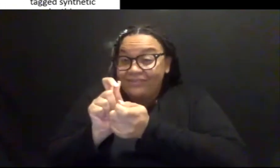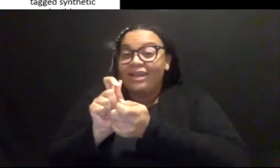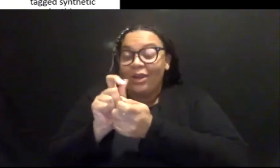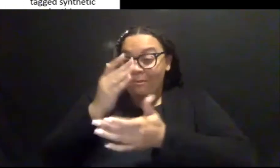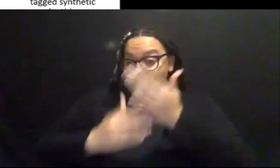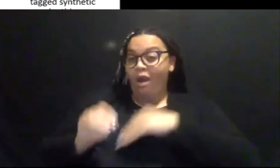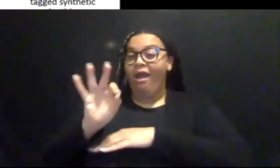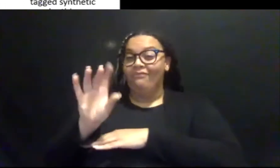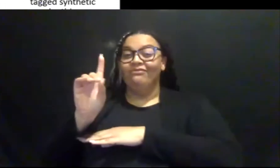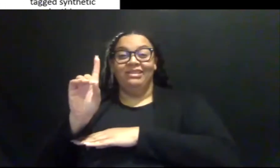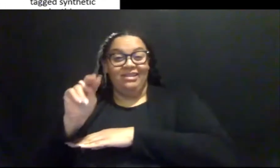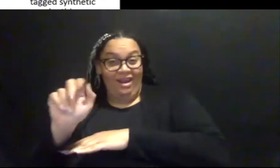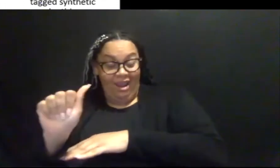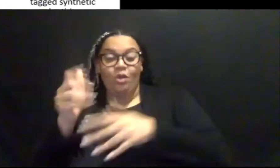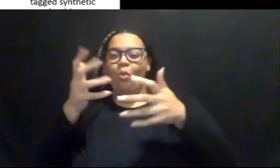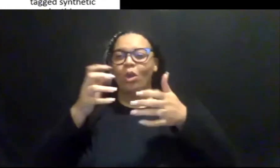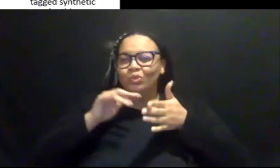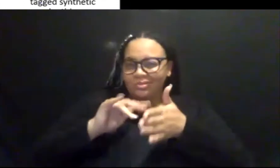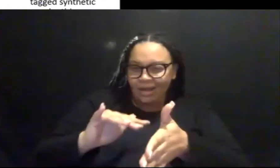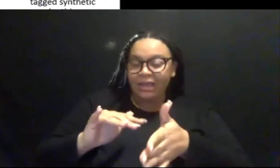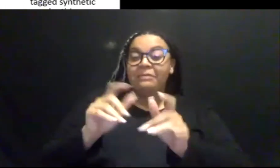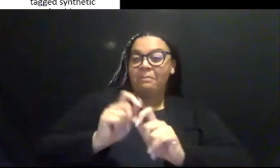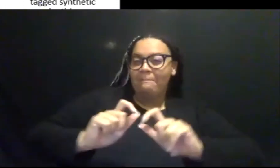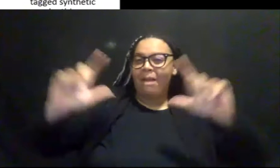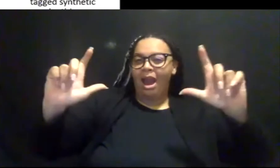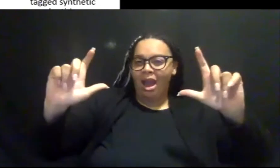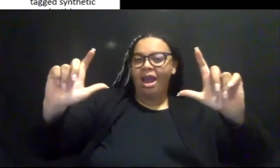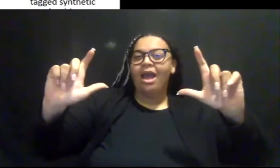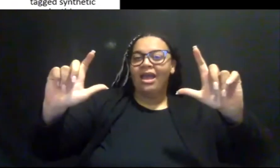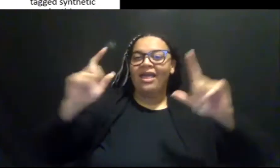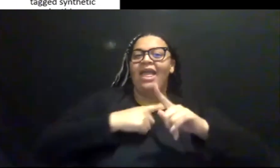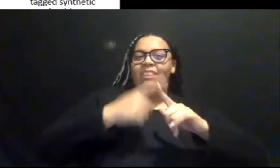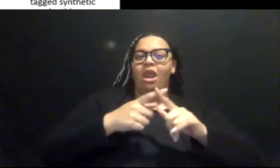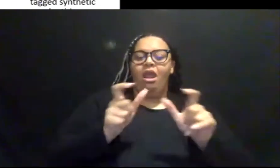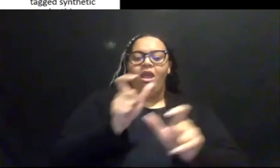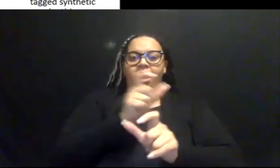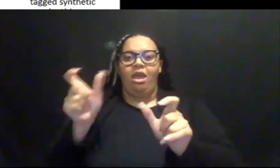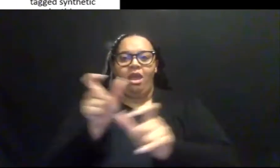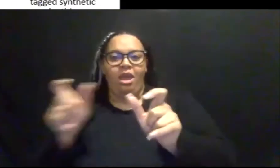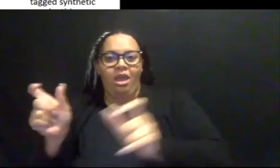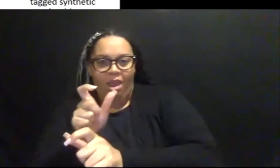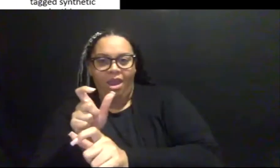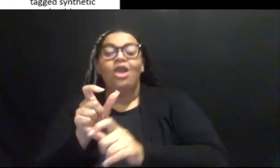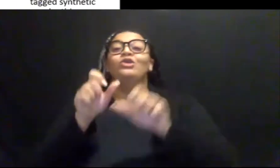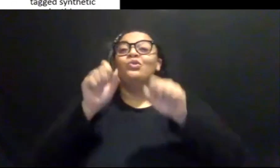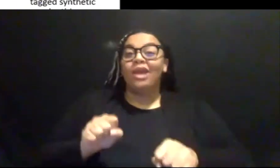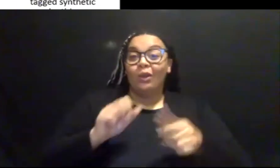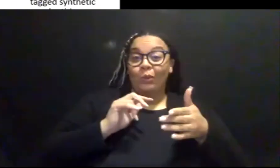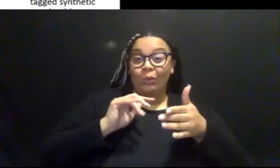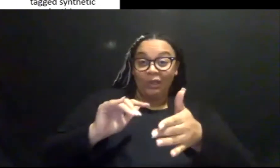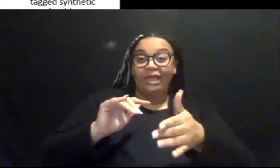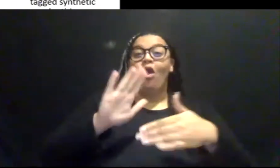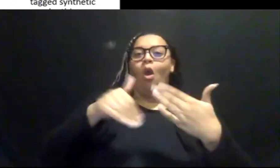of the DNA that you want to study, you amplify it, and then you sequence it. So it basically, you read all the A's,